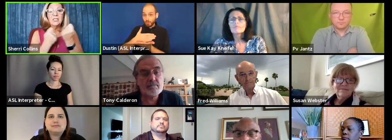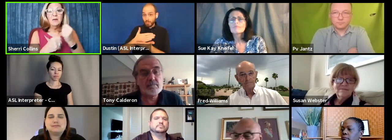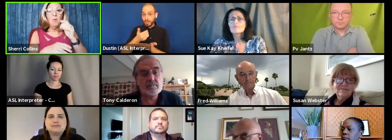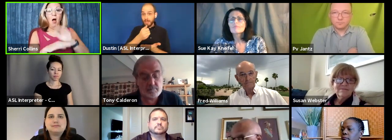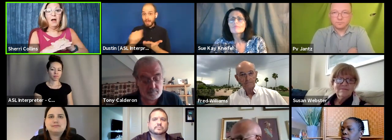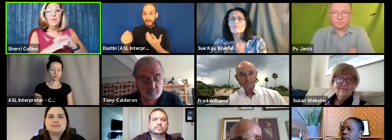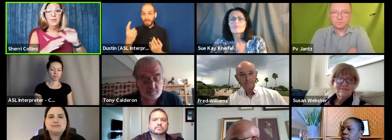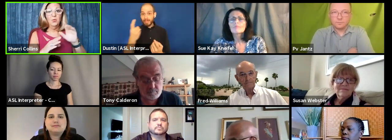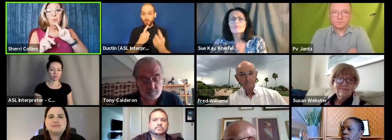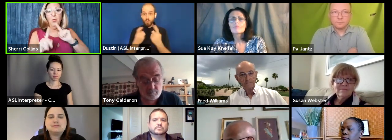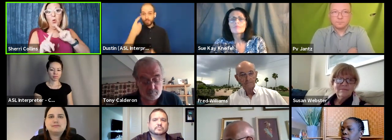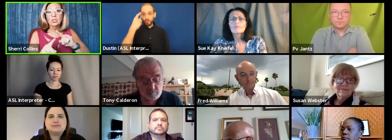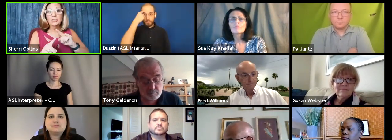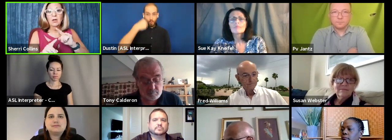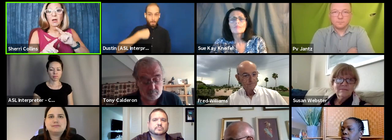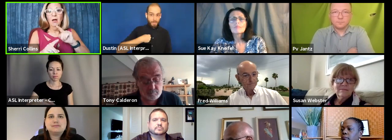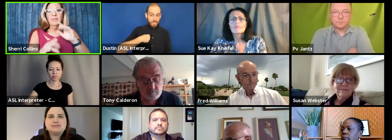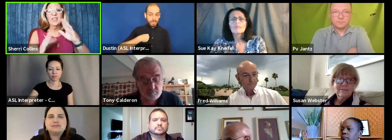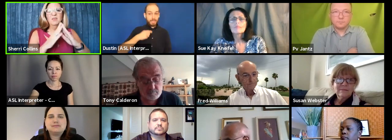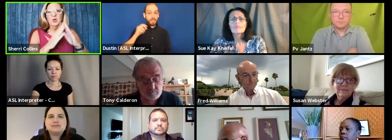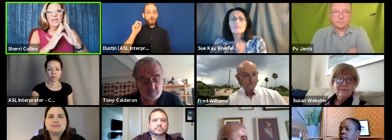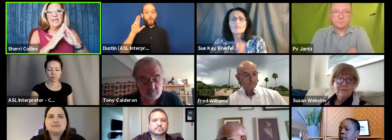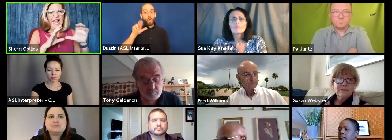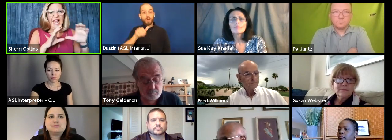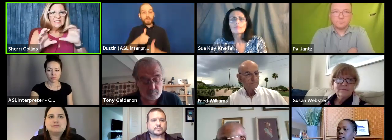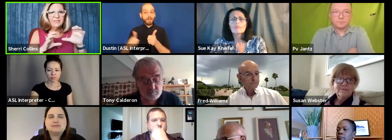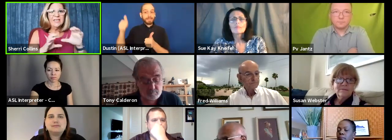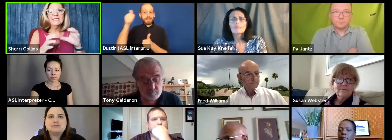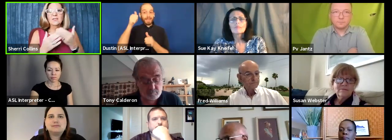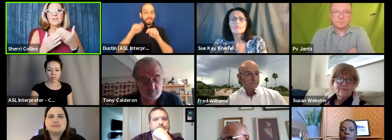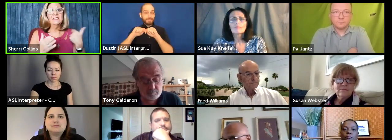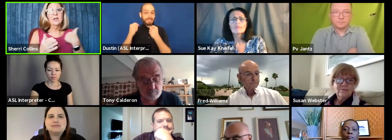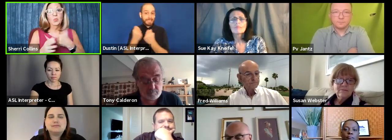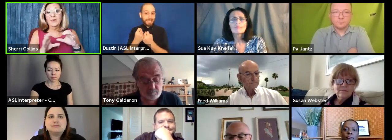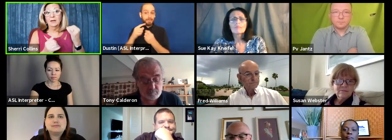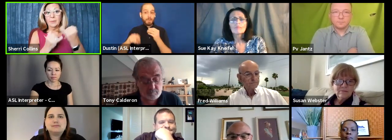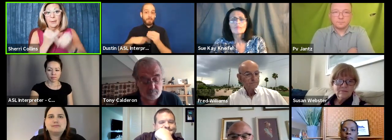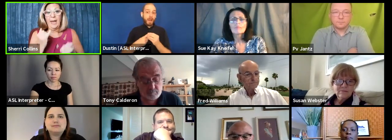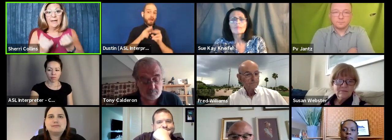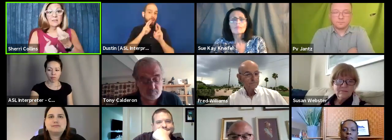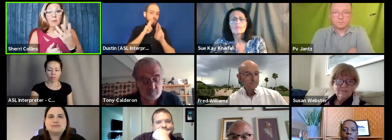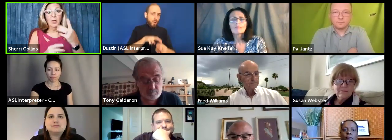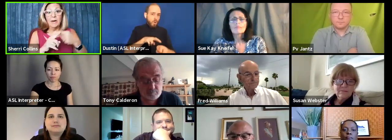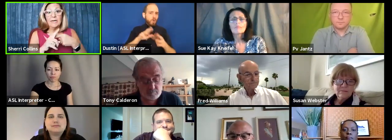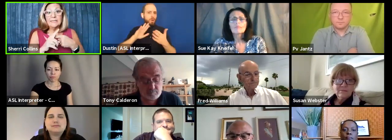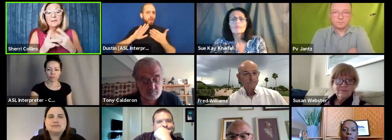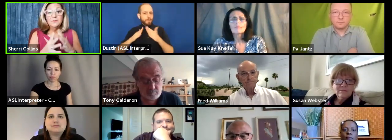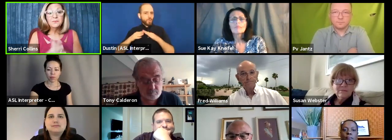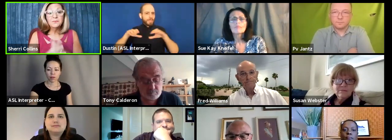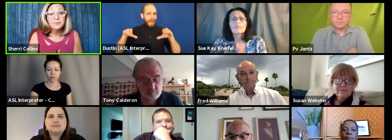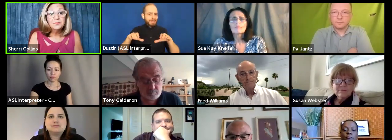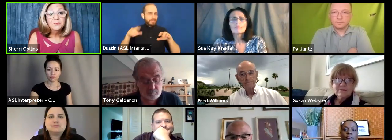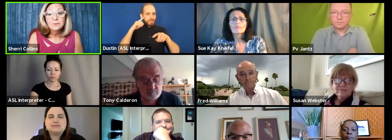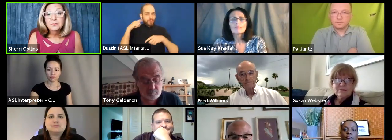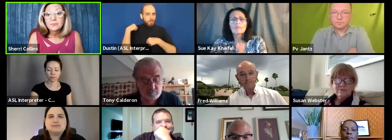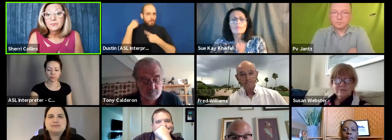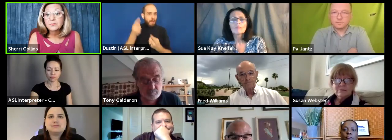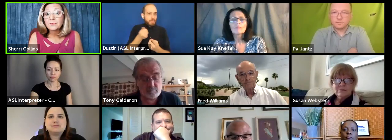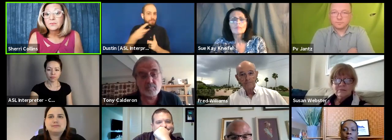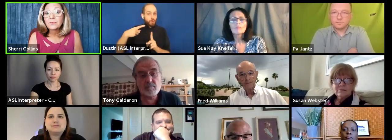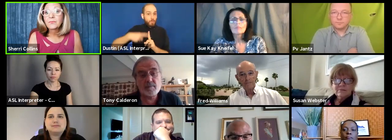executive team on the report, the community activities and things that we have done for the past couple of months?